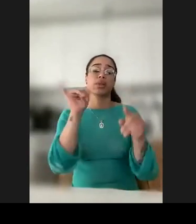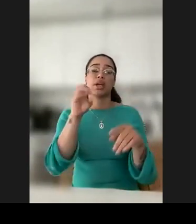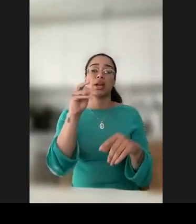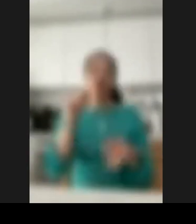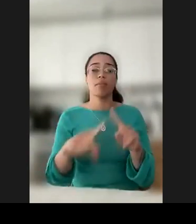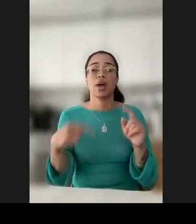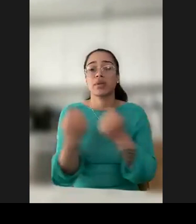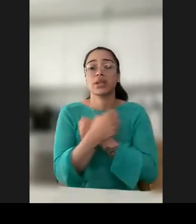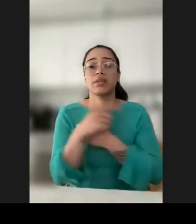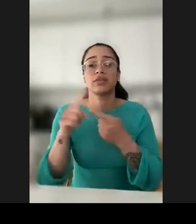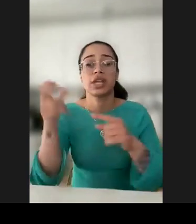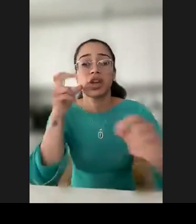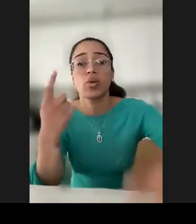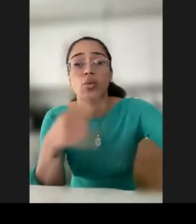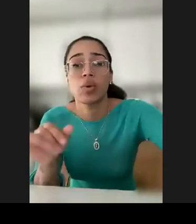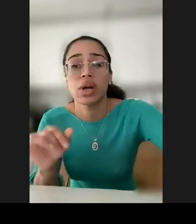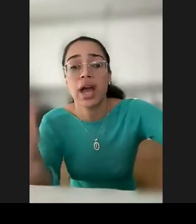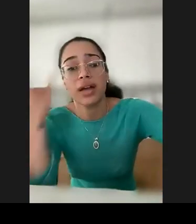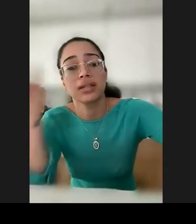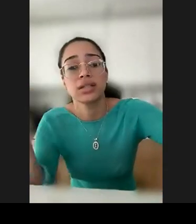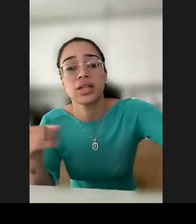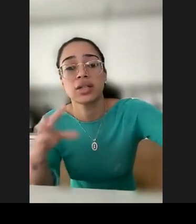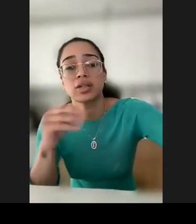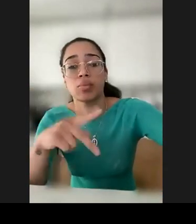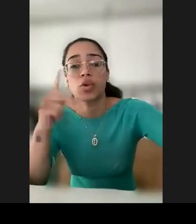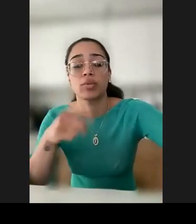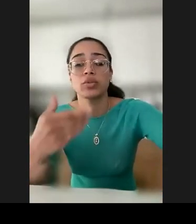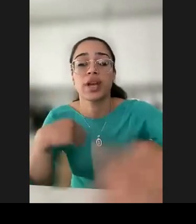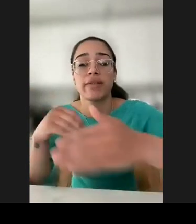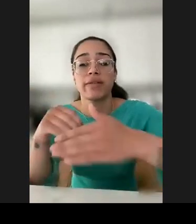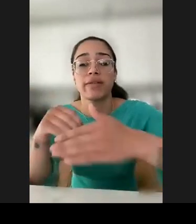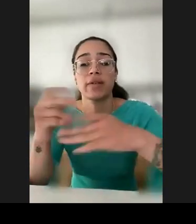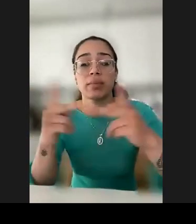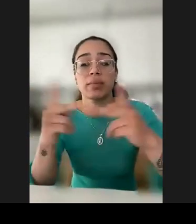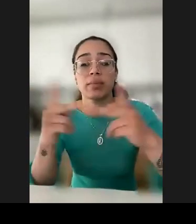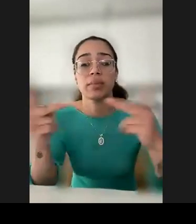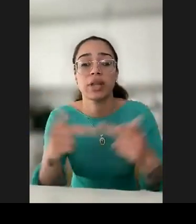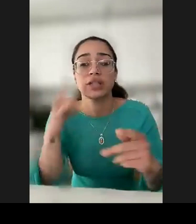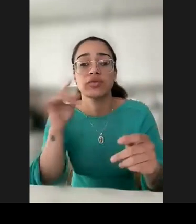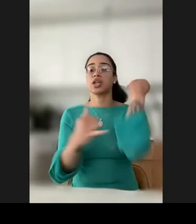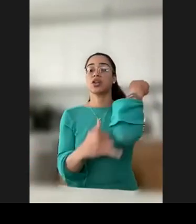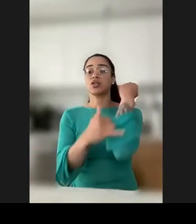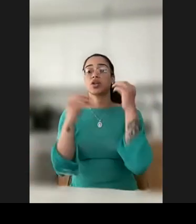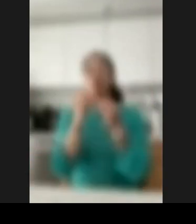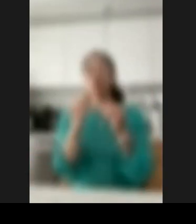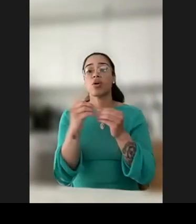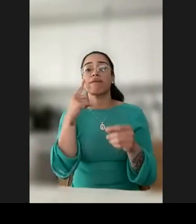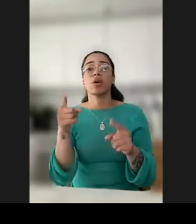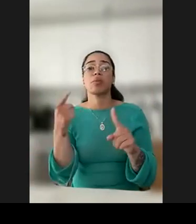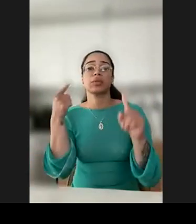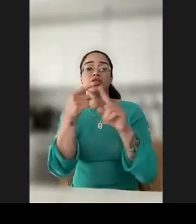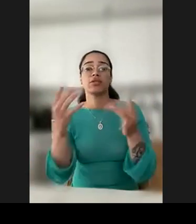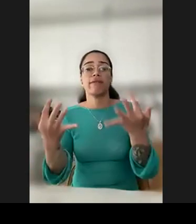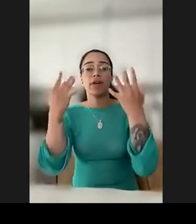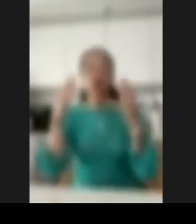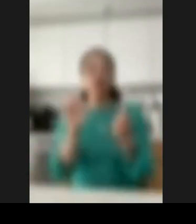what ideas or what programs you have in place for those who are more rural with regard to the potential fire damage and floods